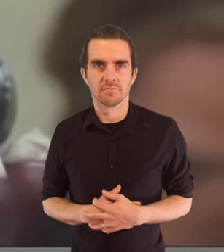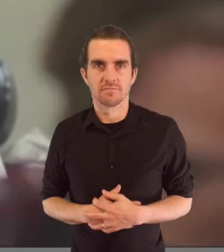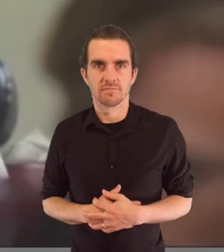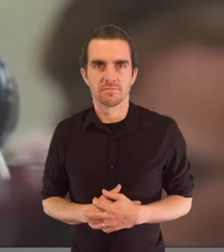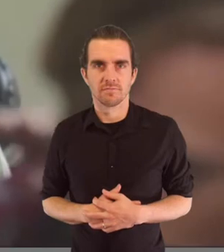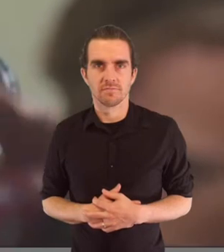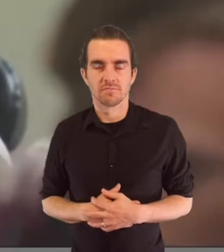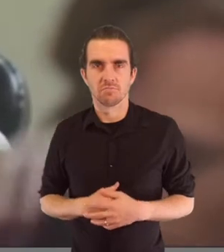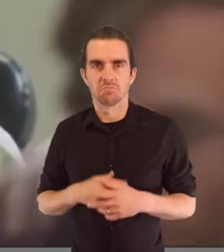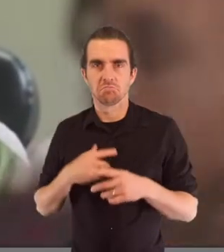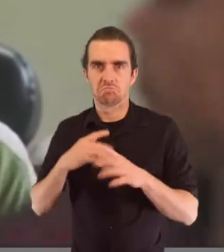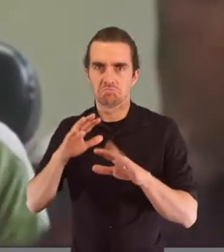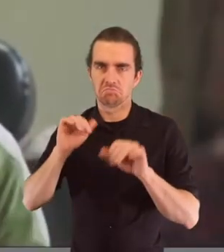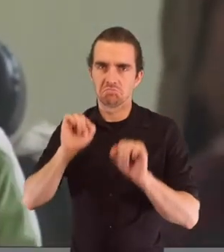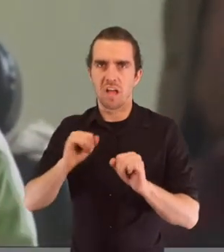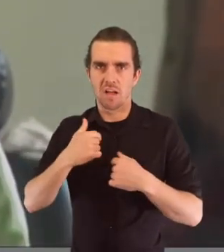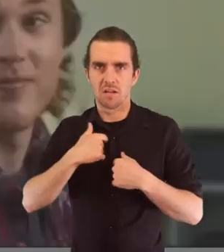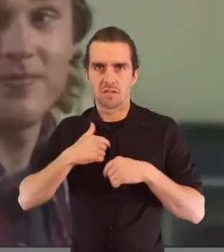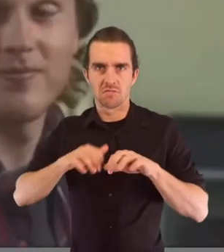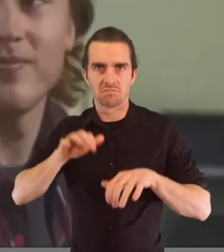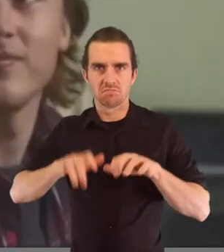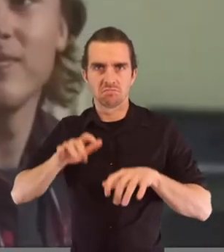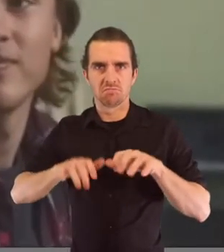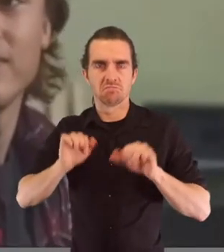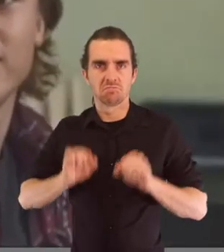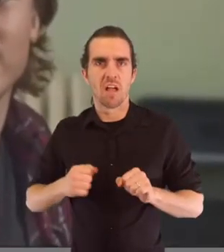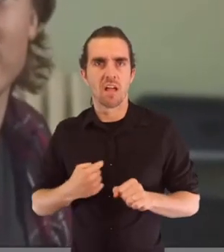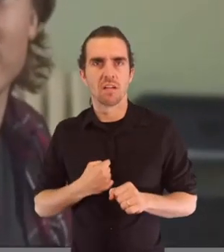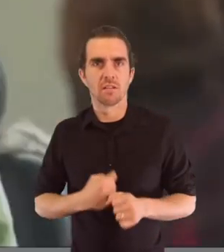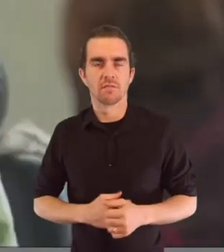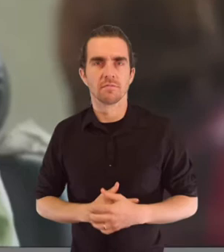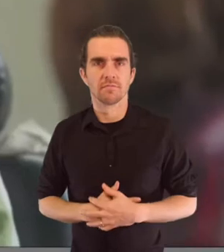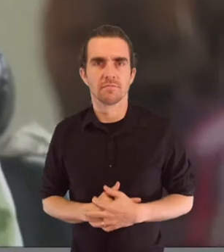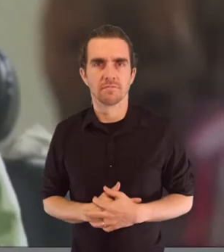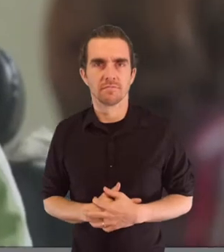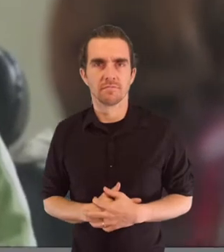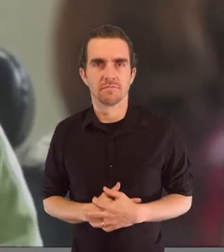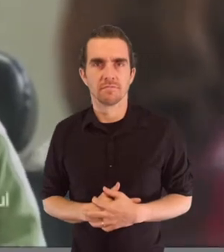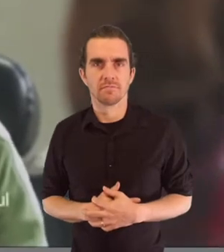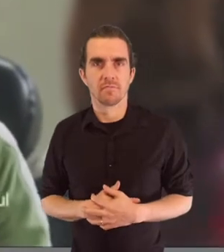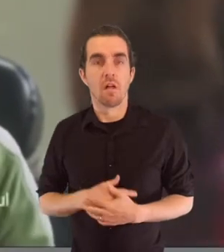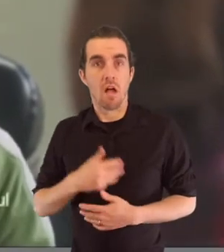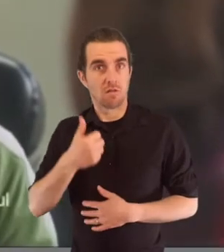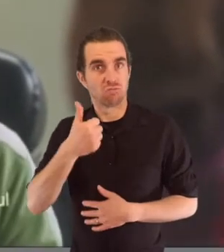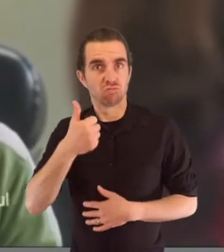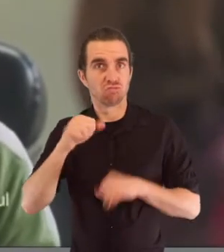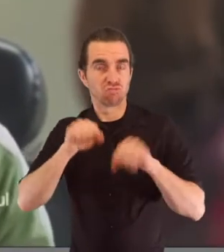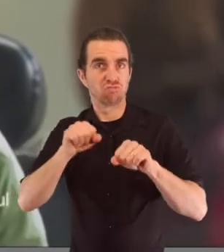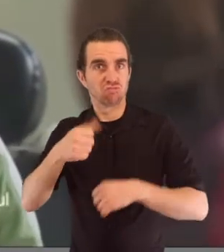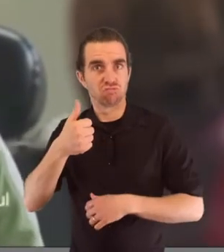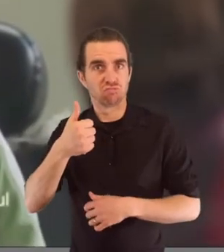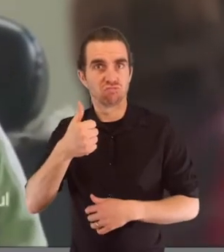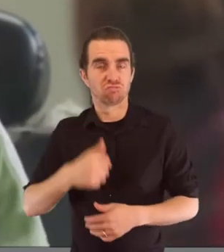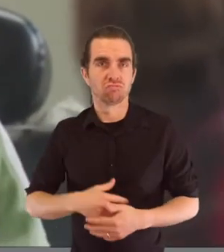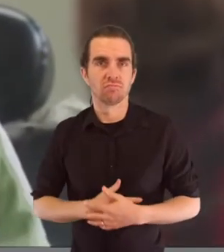The teacher says, "Do you want help?" She says, "Actually, I can type." And then he puts his hand on a young